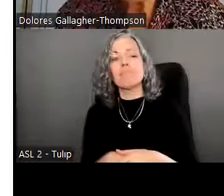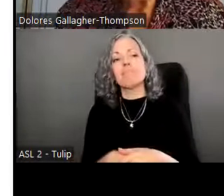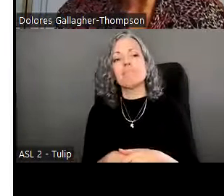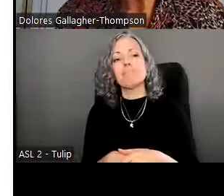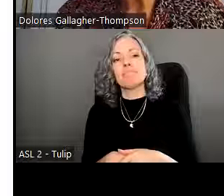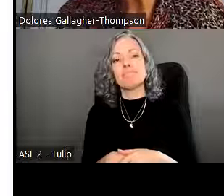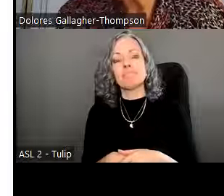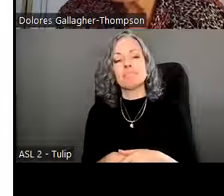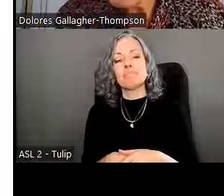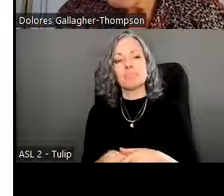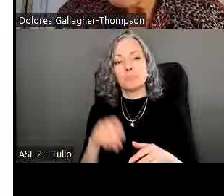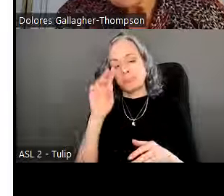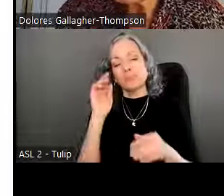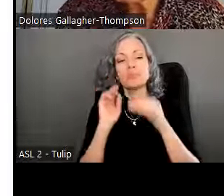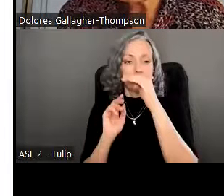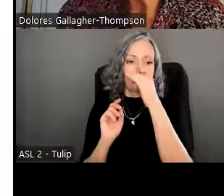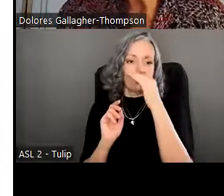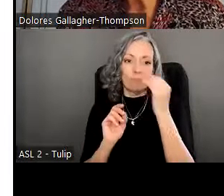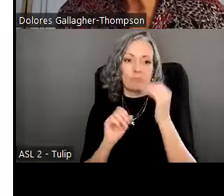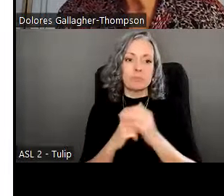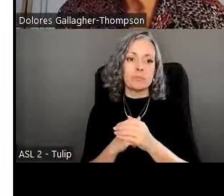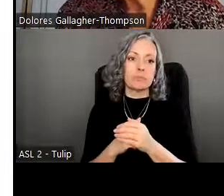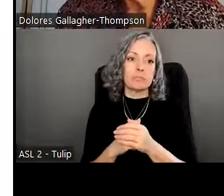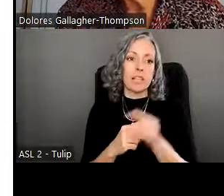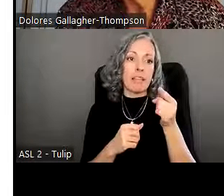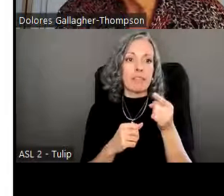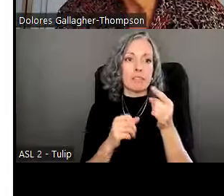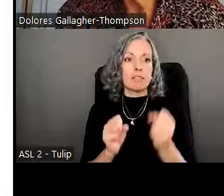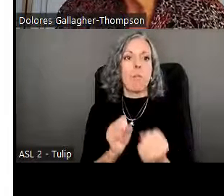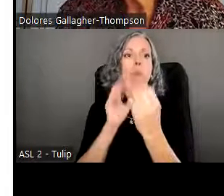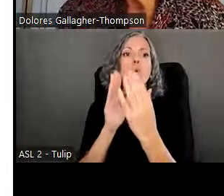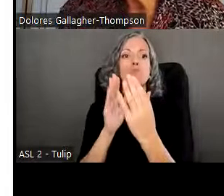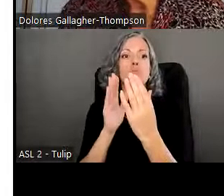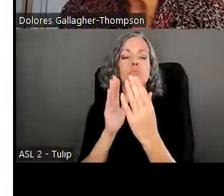slide presents the stepped approach that we've developed